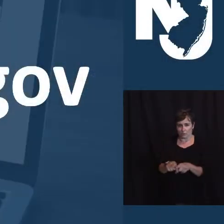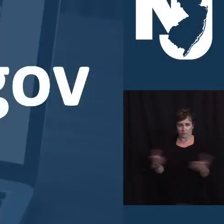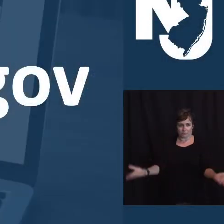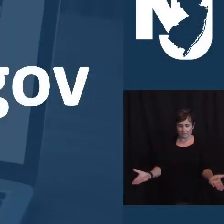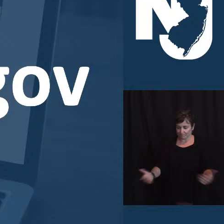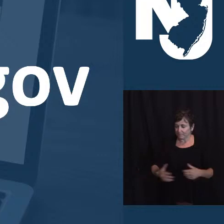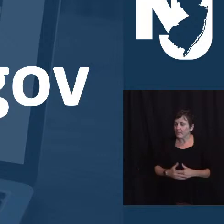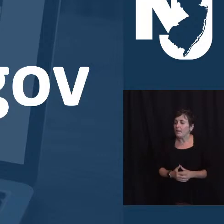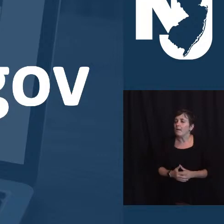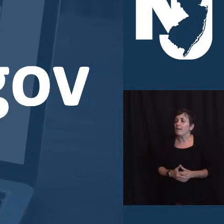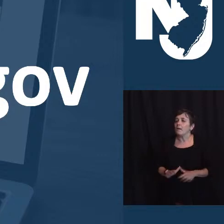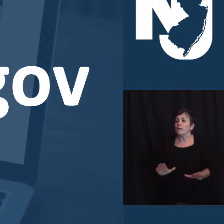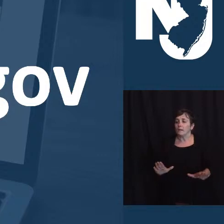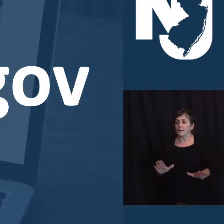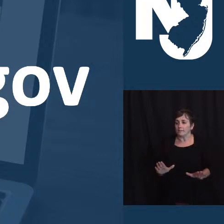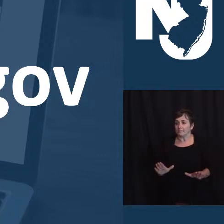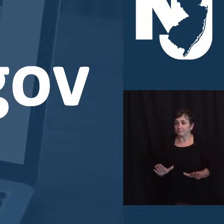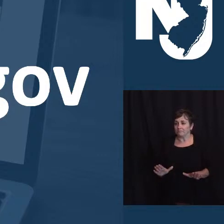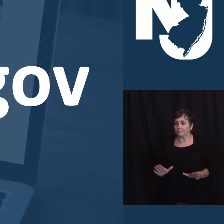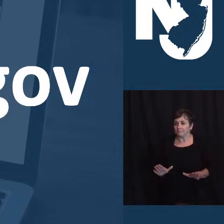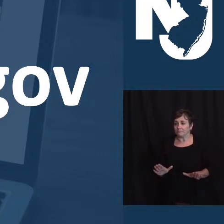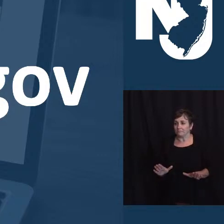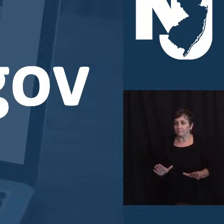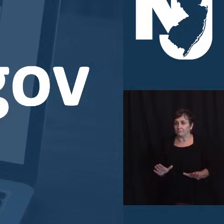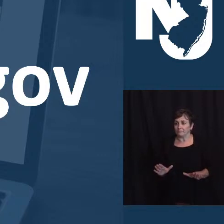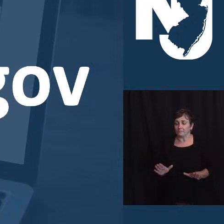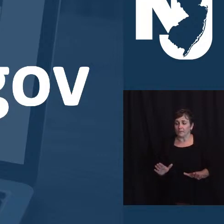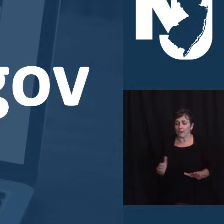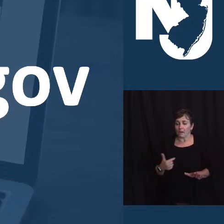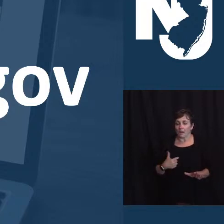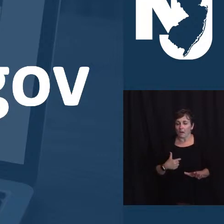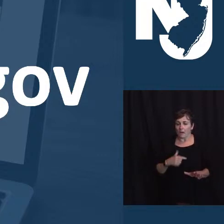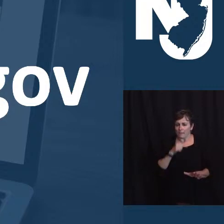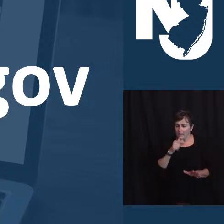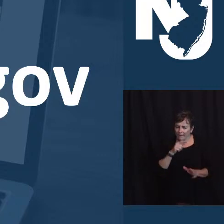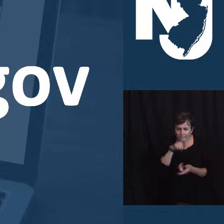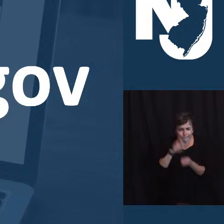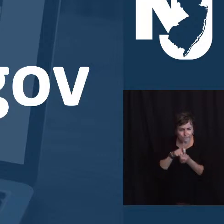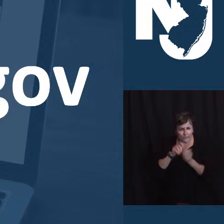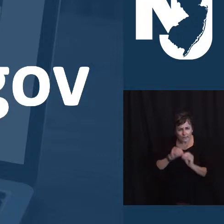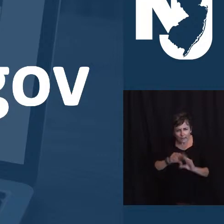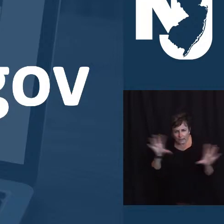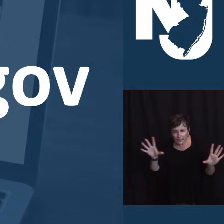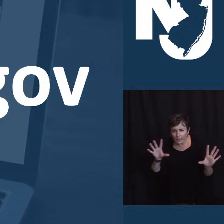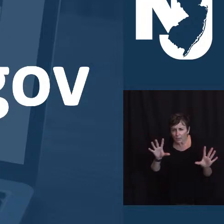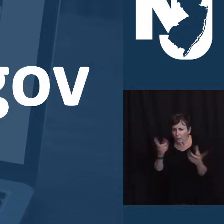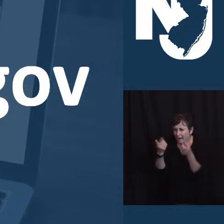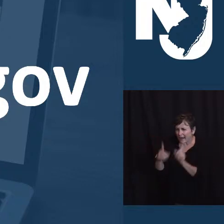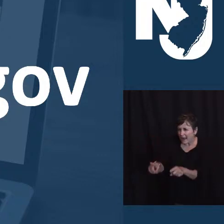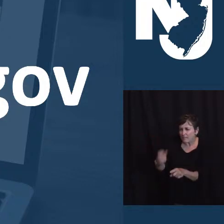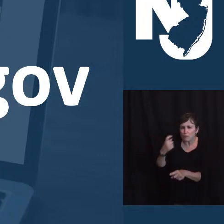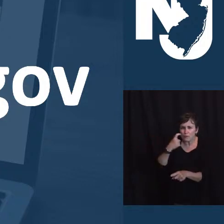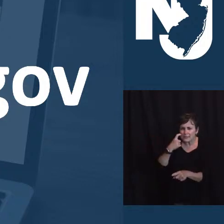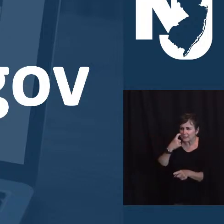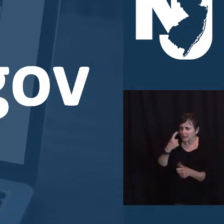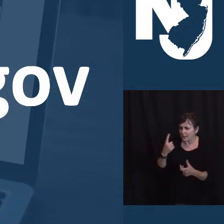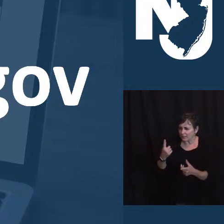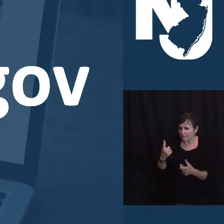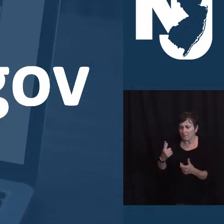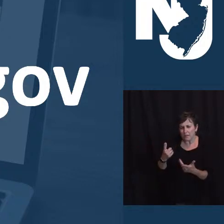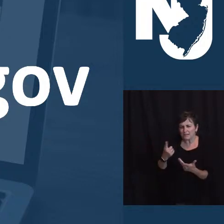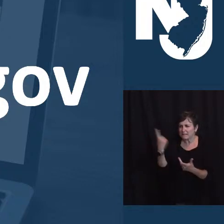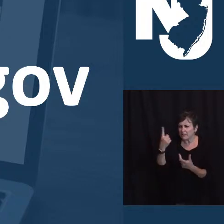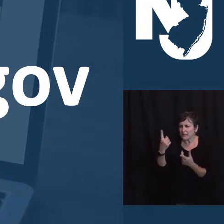not up on the exact details, but just want to acknowledge the tragedy that occurred in Maplewood last evening